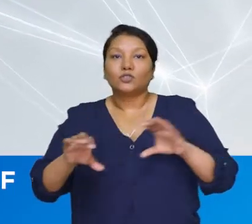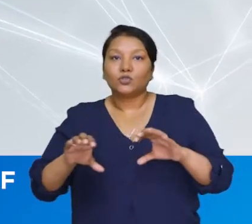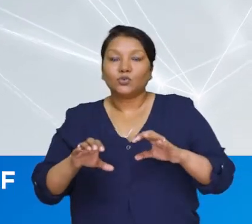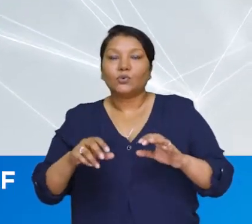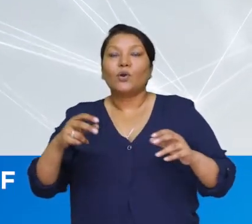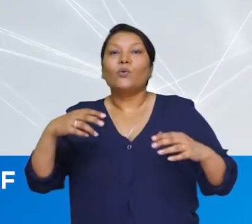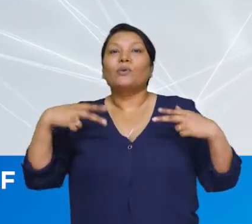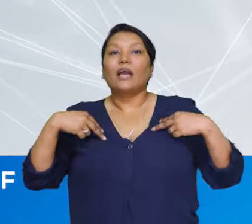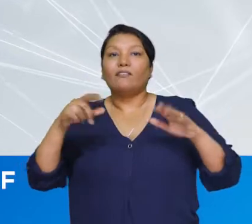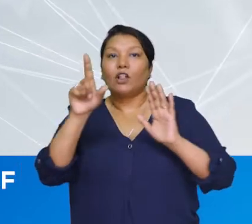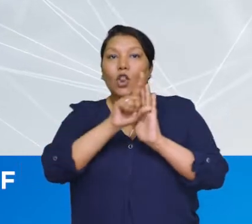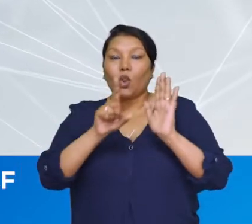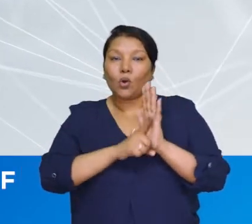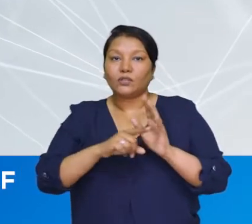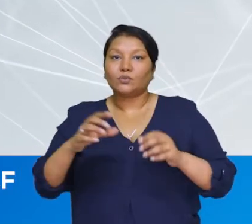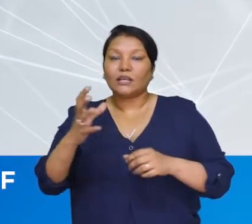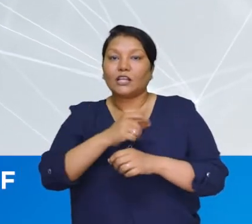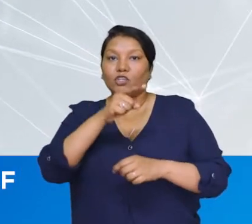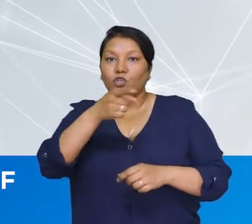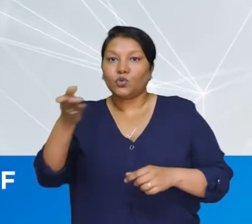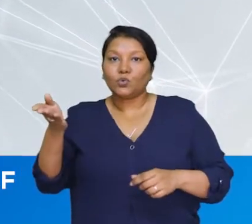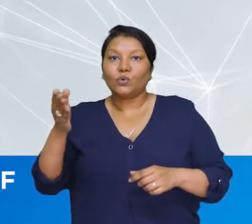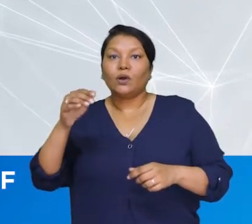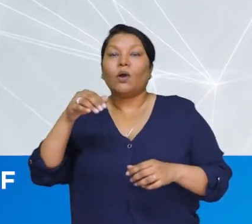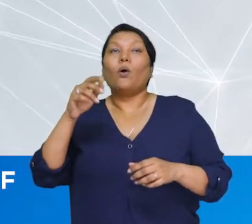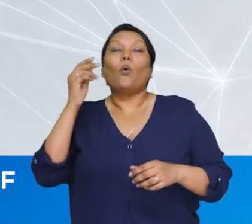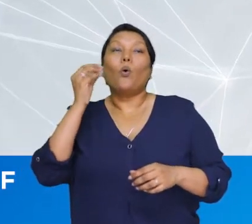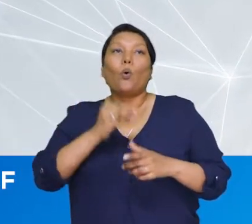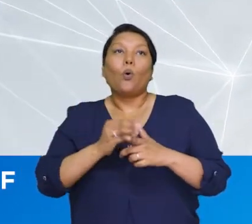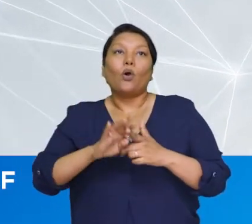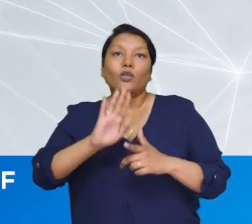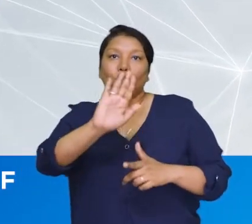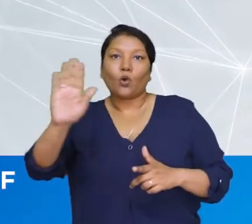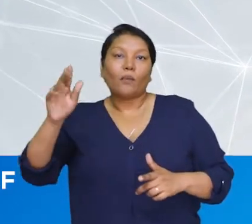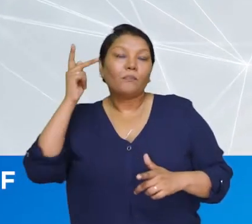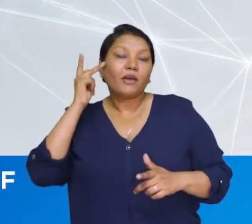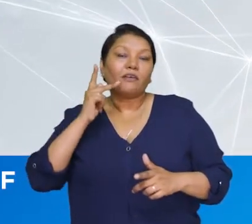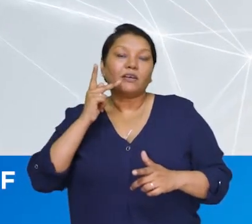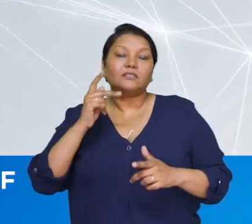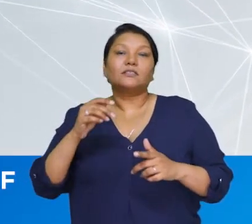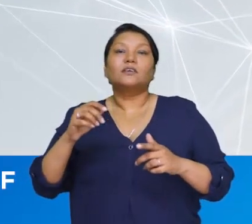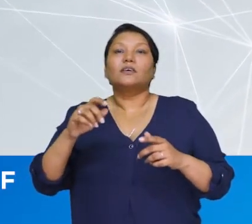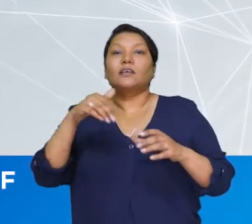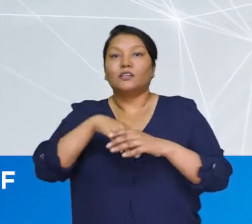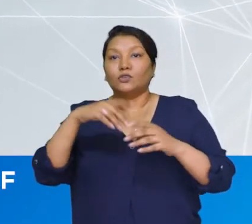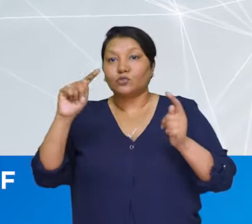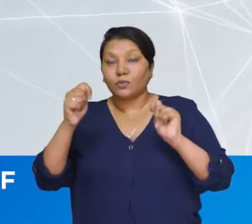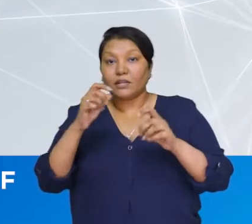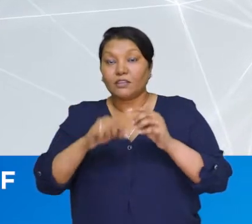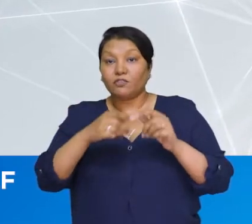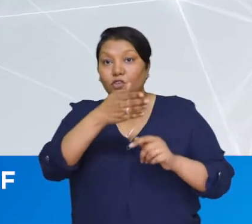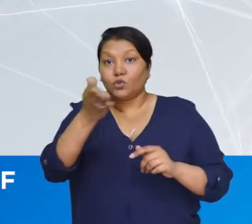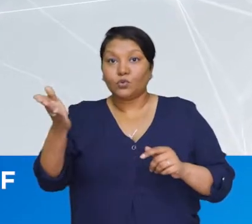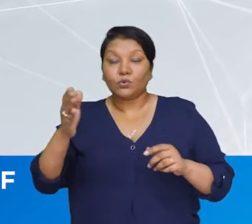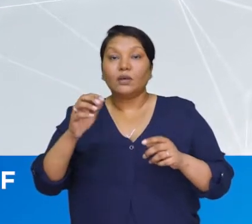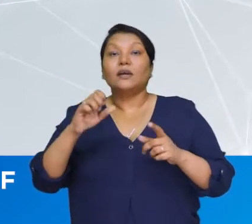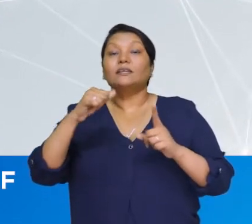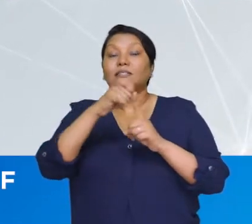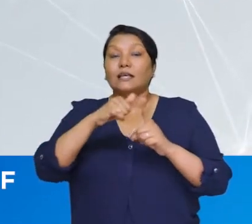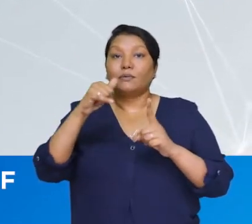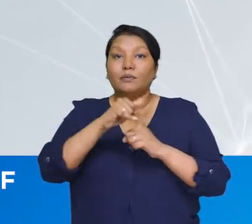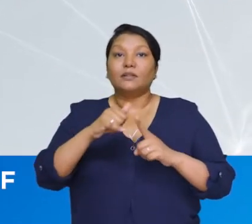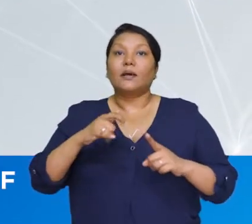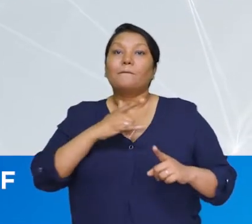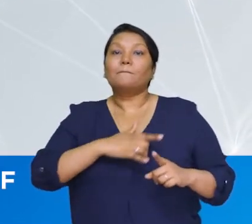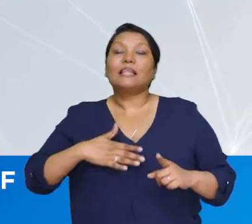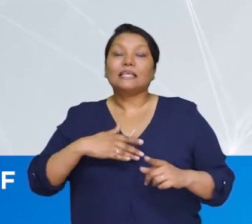type of activity. There are laws in place which can get you and or your parents in serious trouble if caught engaging in cyberbullying